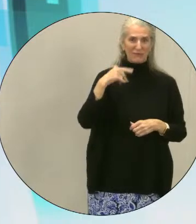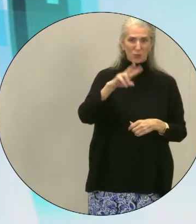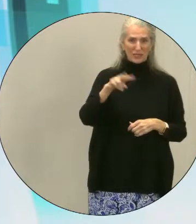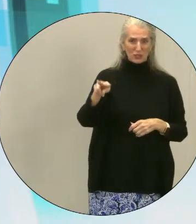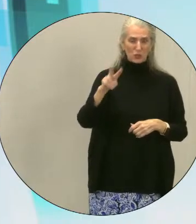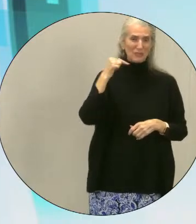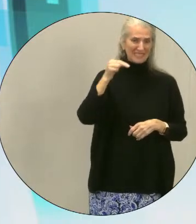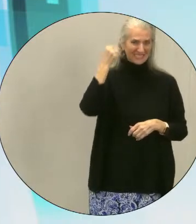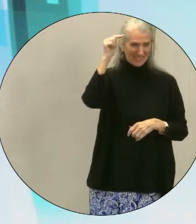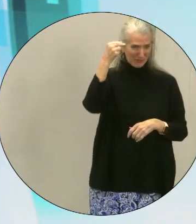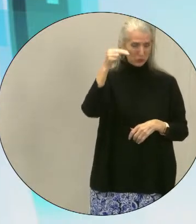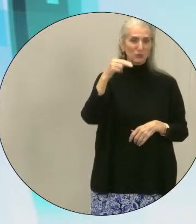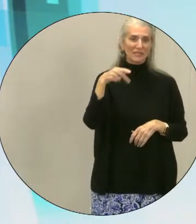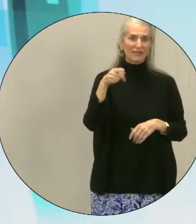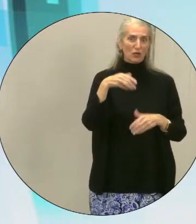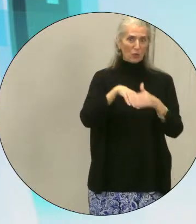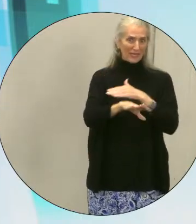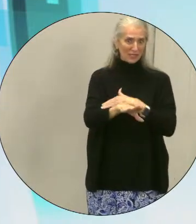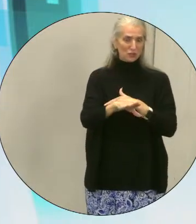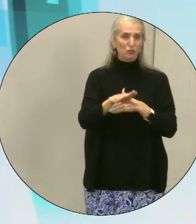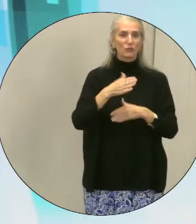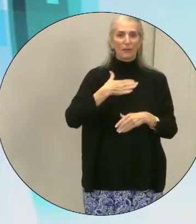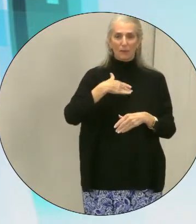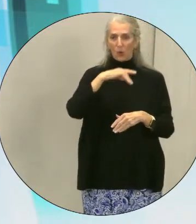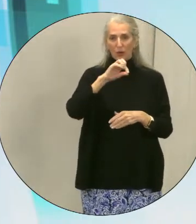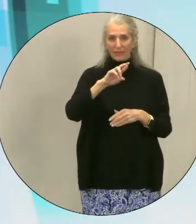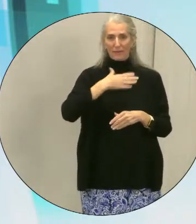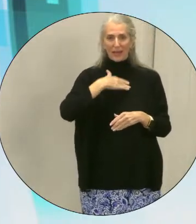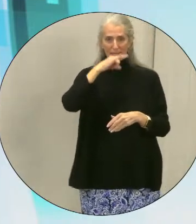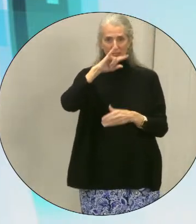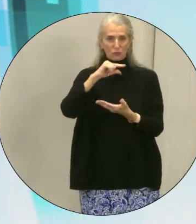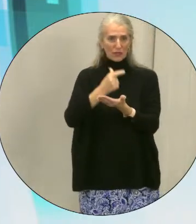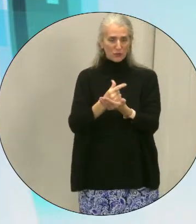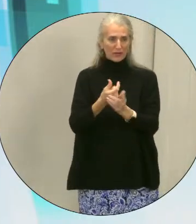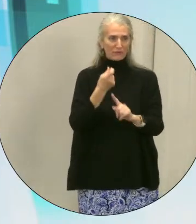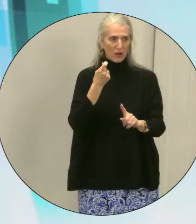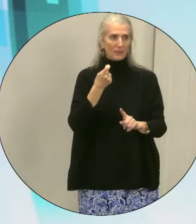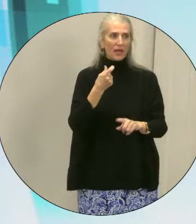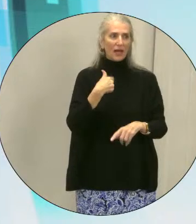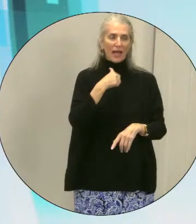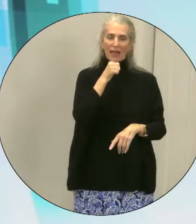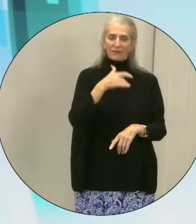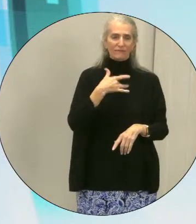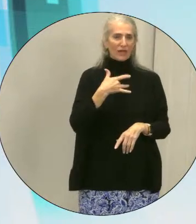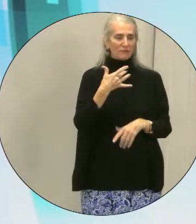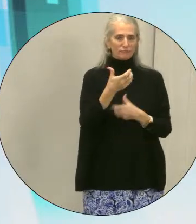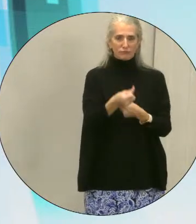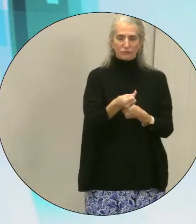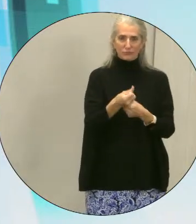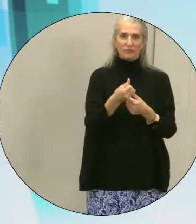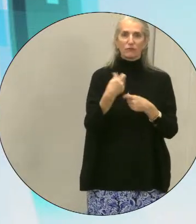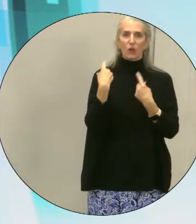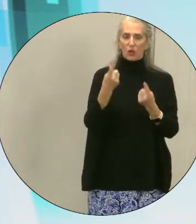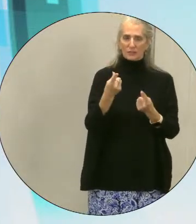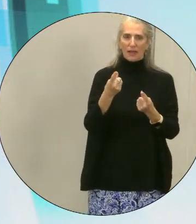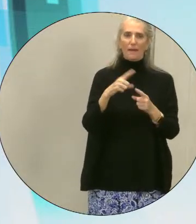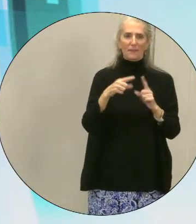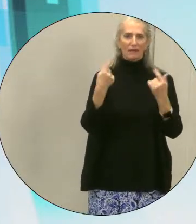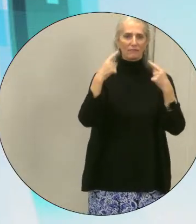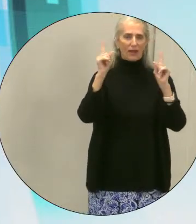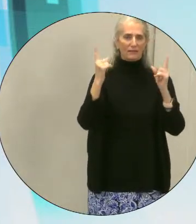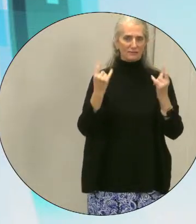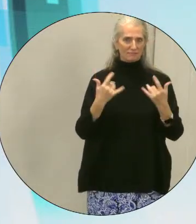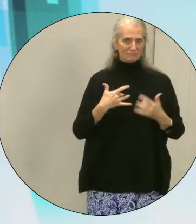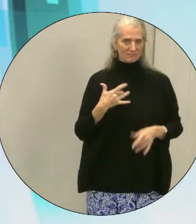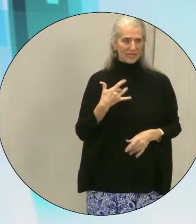that are either in or going into that my kids graduated from. I have not felt hopeful for a long time. I finally do.